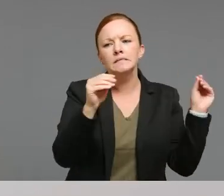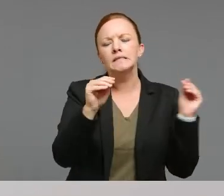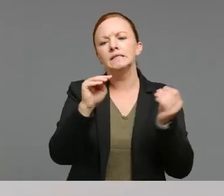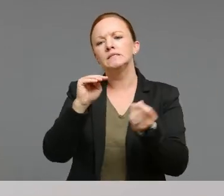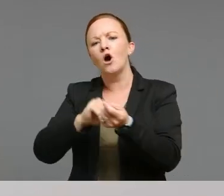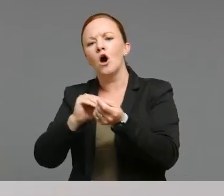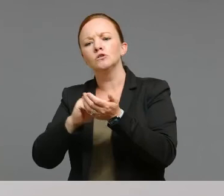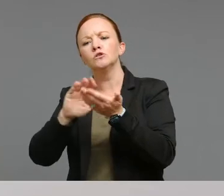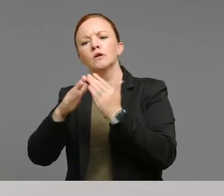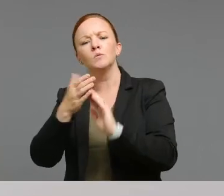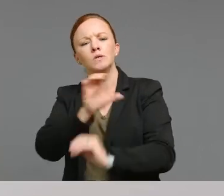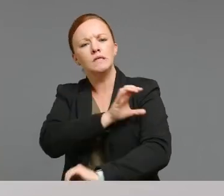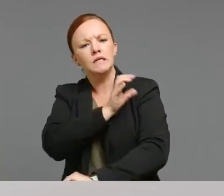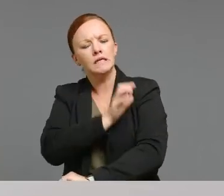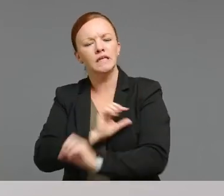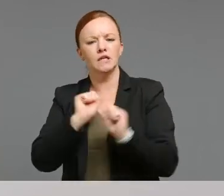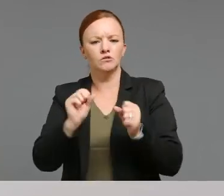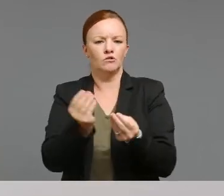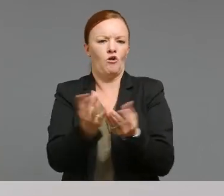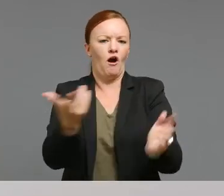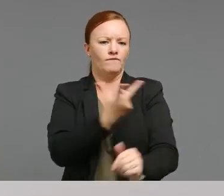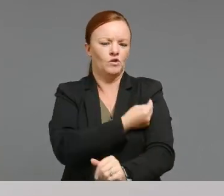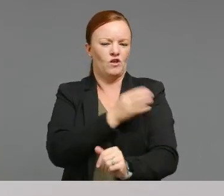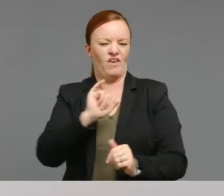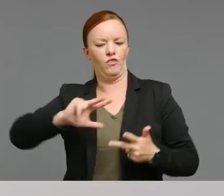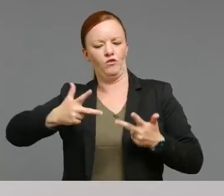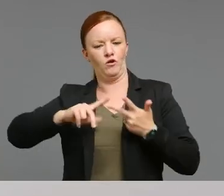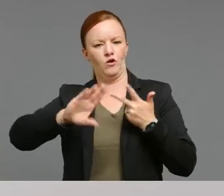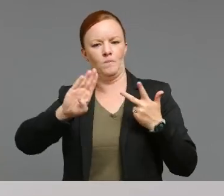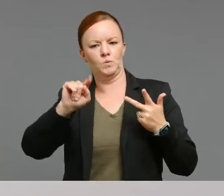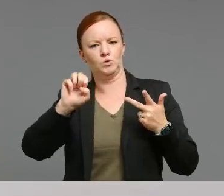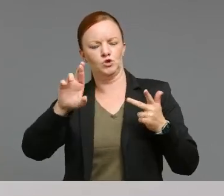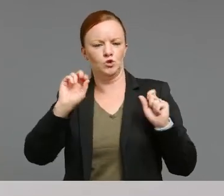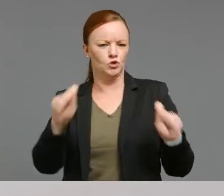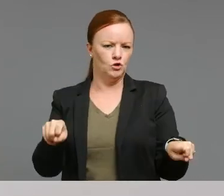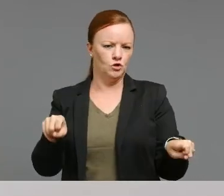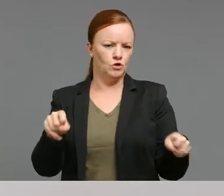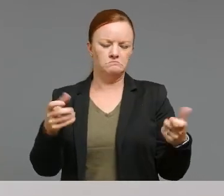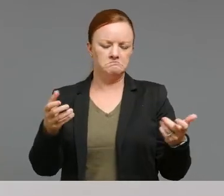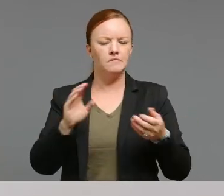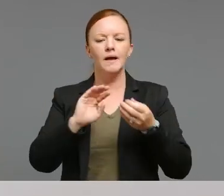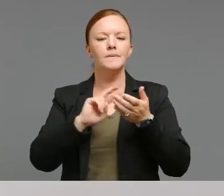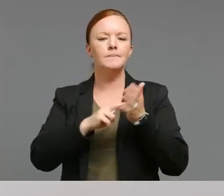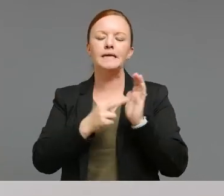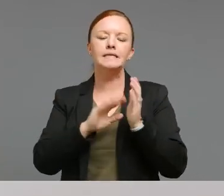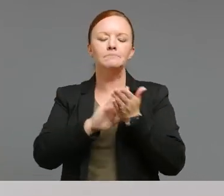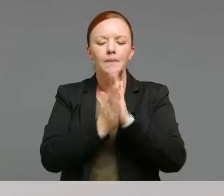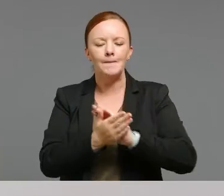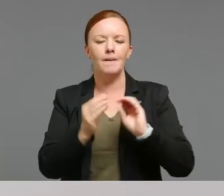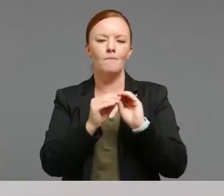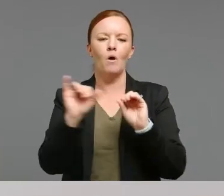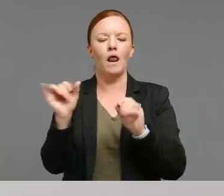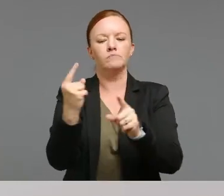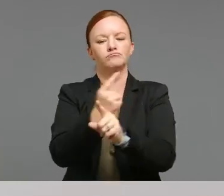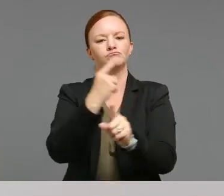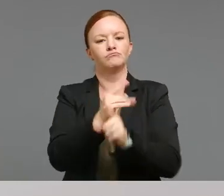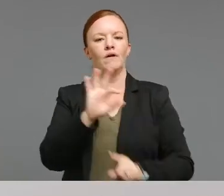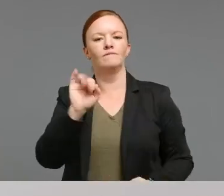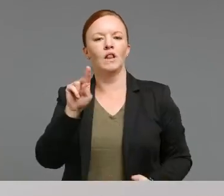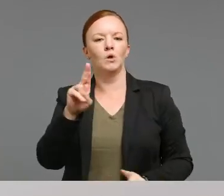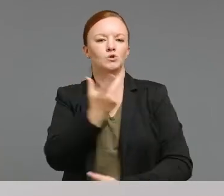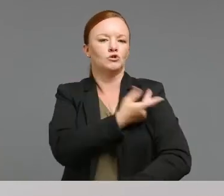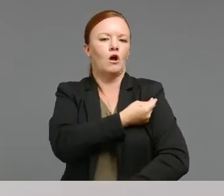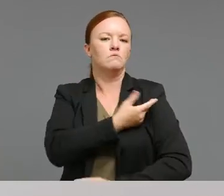health centers and those types of things. So we would imagine that it would be more like a flu vaccine distribution at that point.